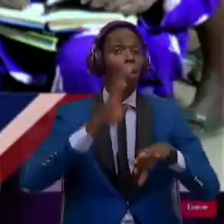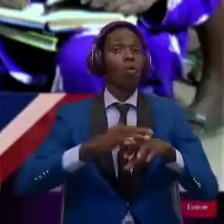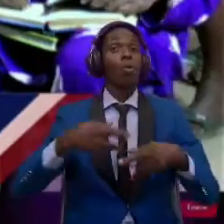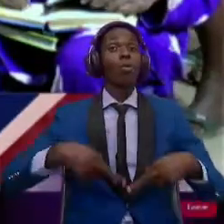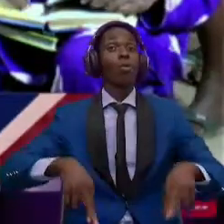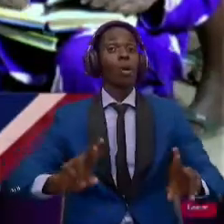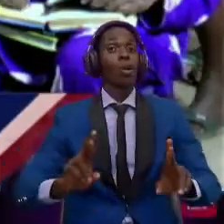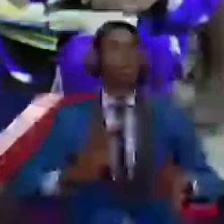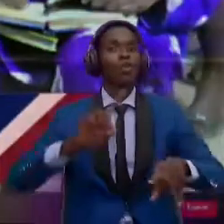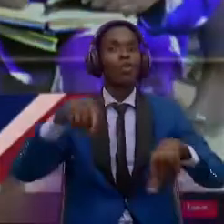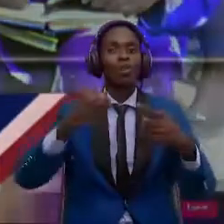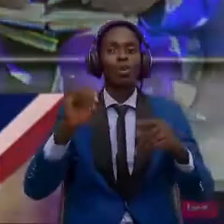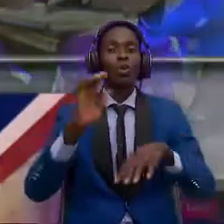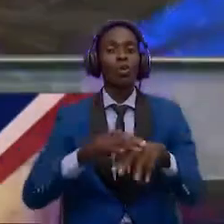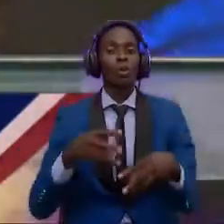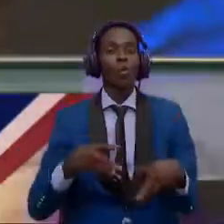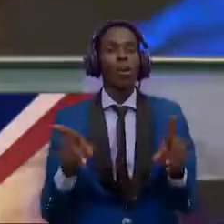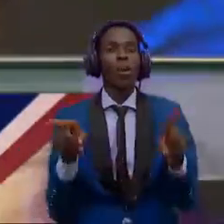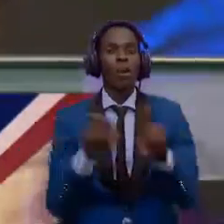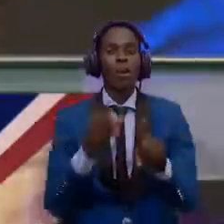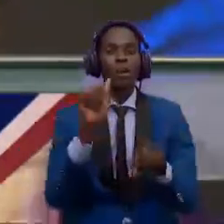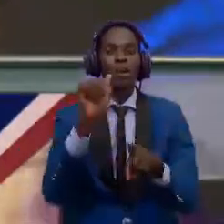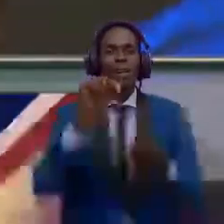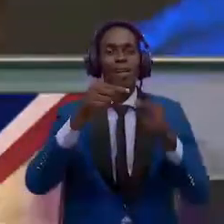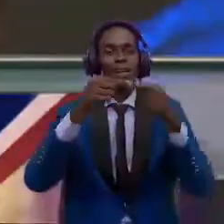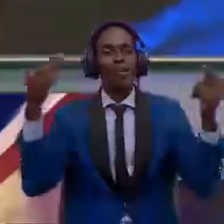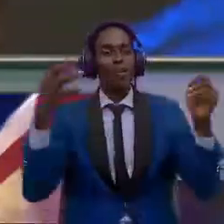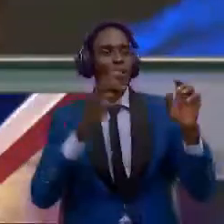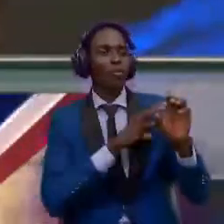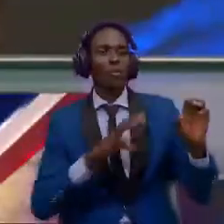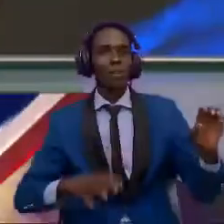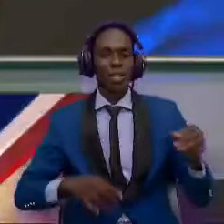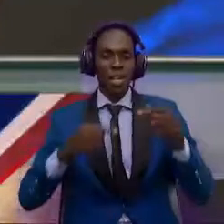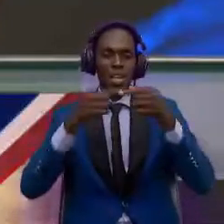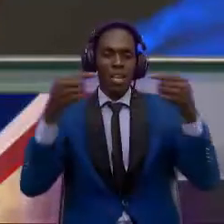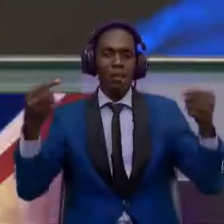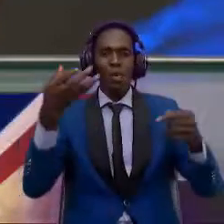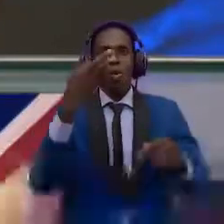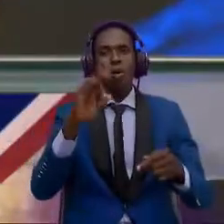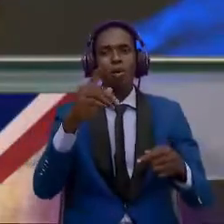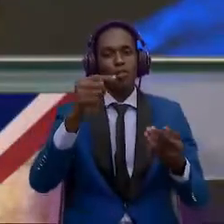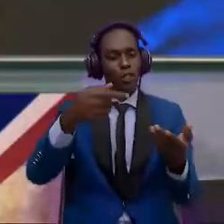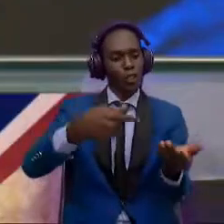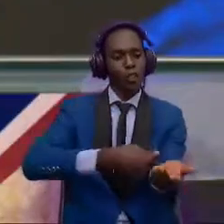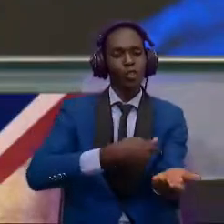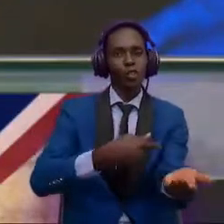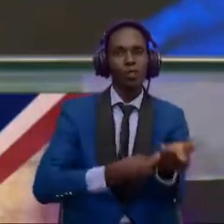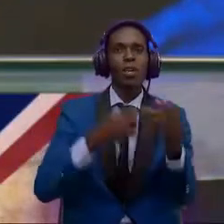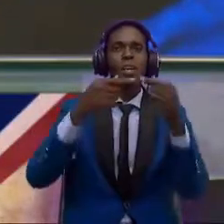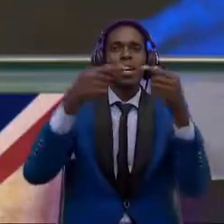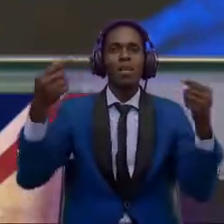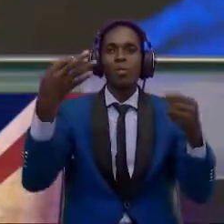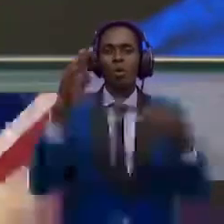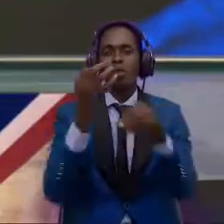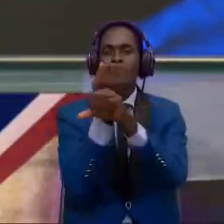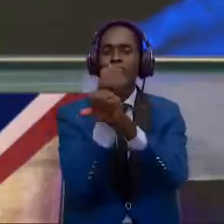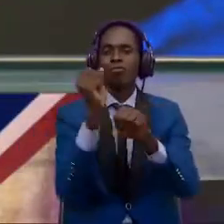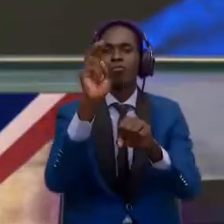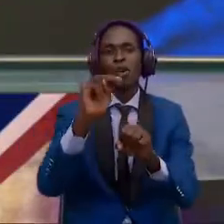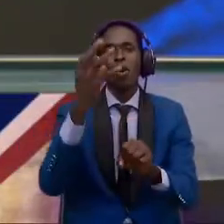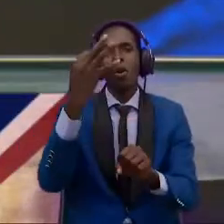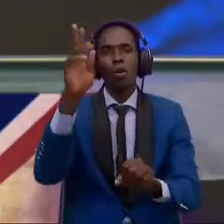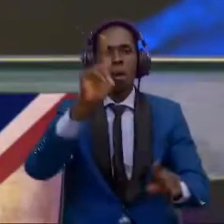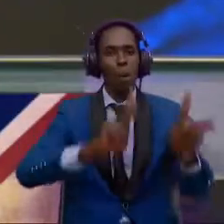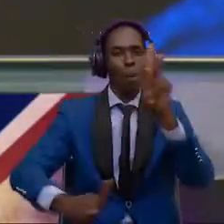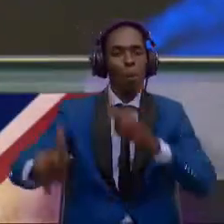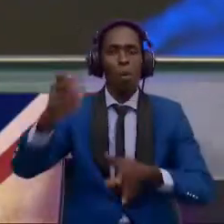an enemy of Christ, enemy of the gospel, enemy of the salvation of the people of